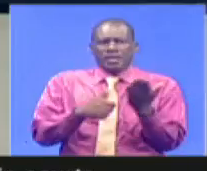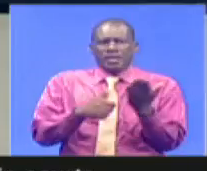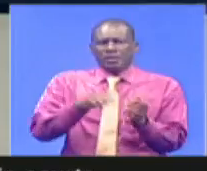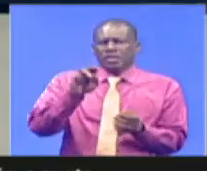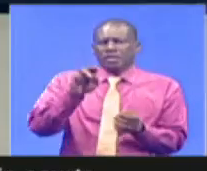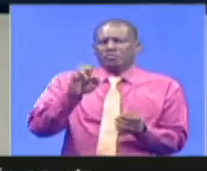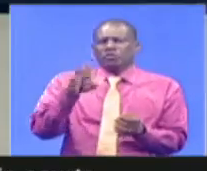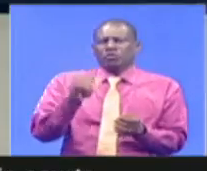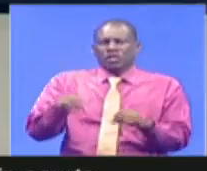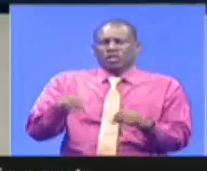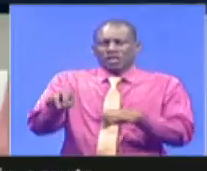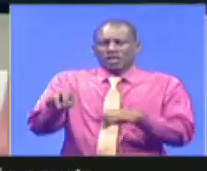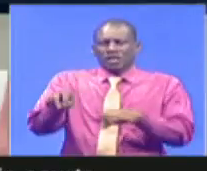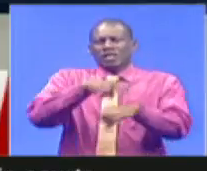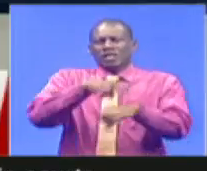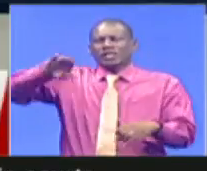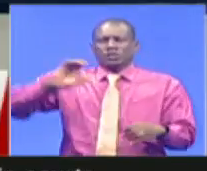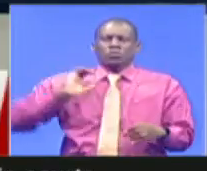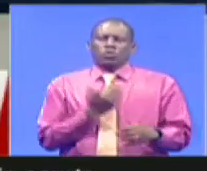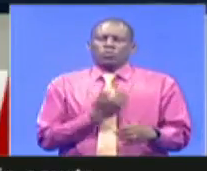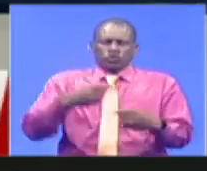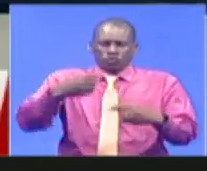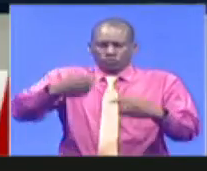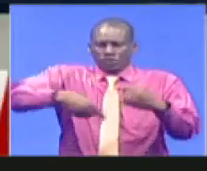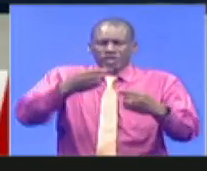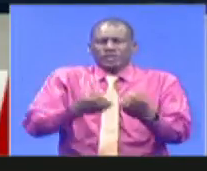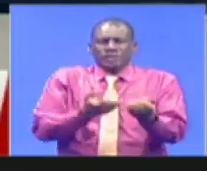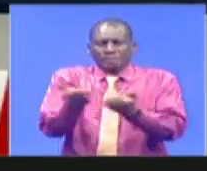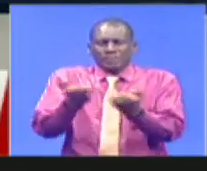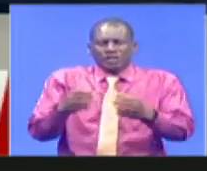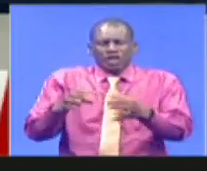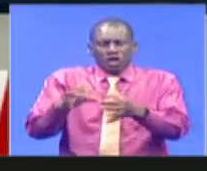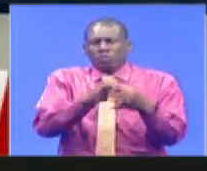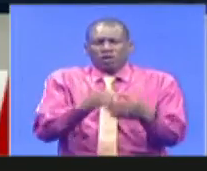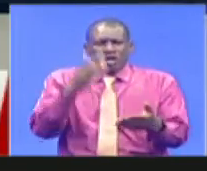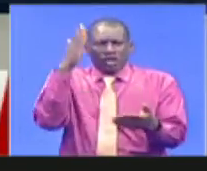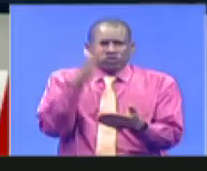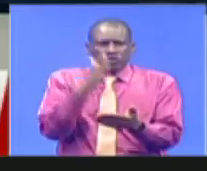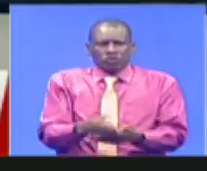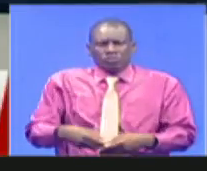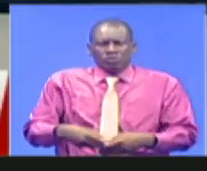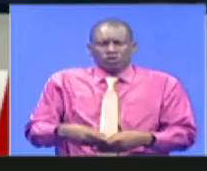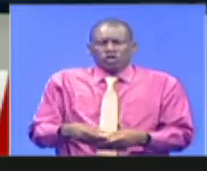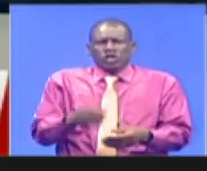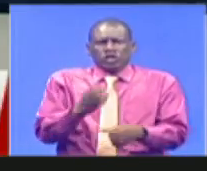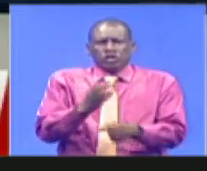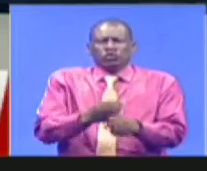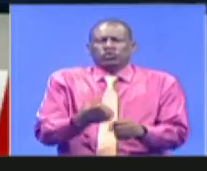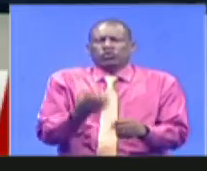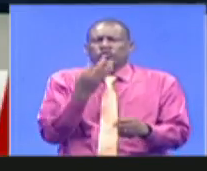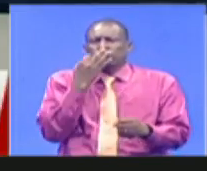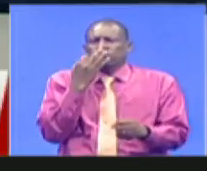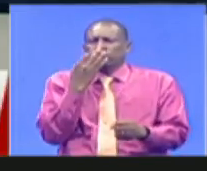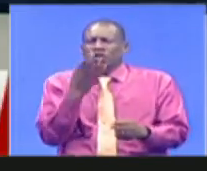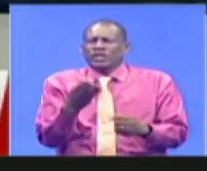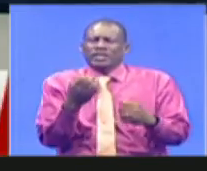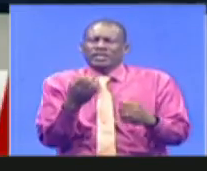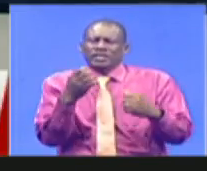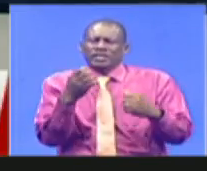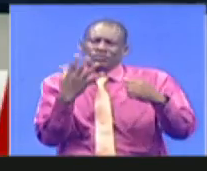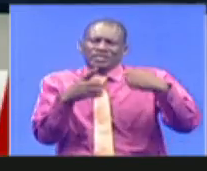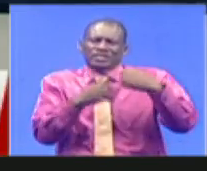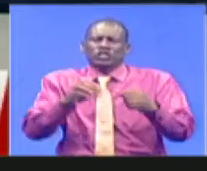The National Assembly's Committee on Industry, Trade and Cooperatives has stopped the release of at least 456 containers of edible oil imported